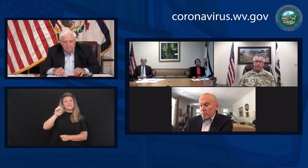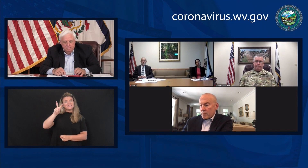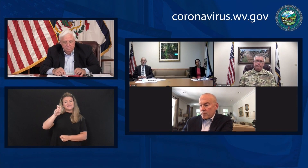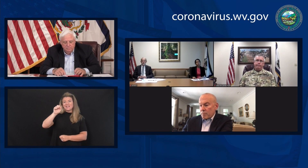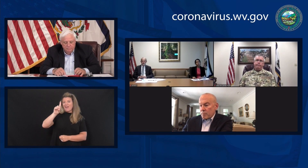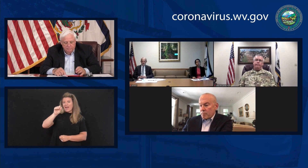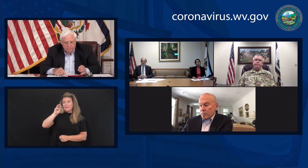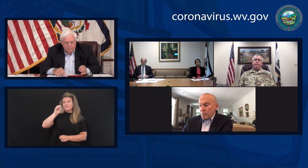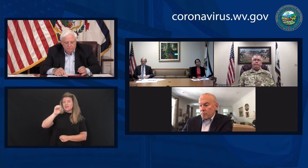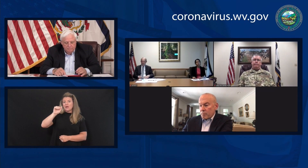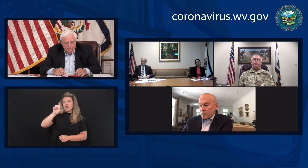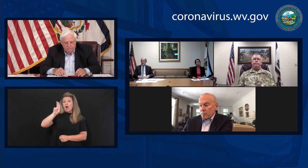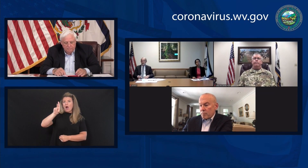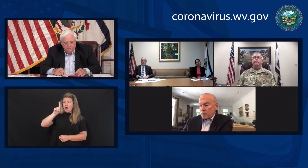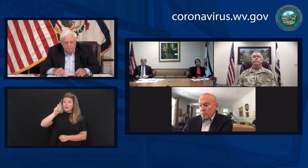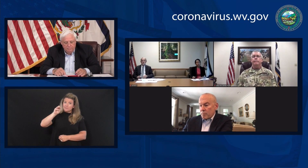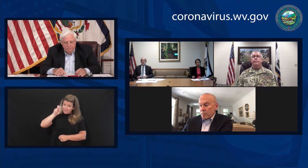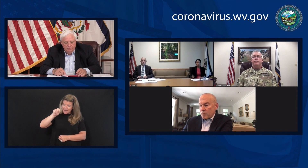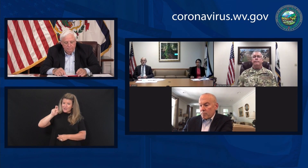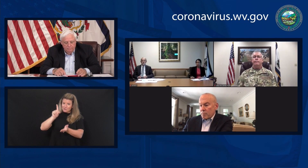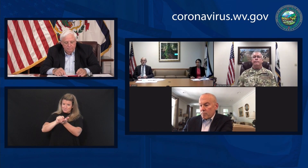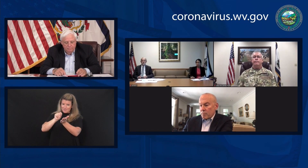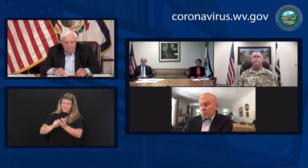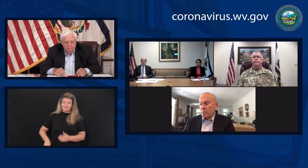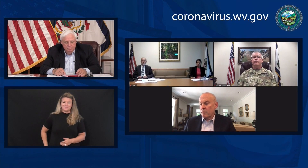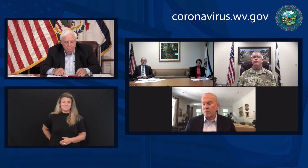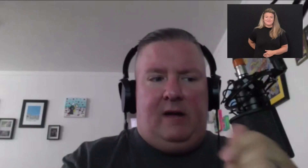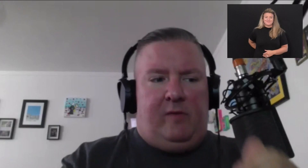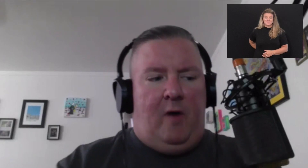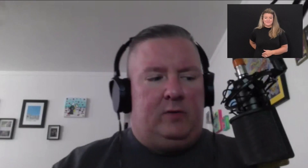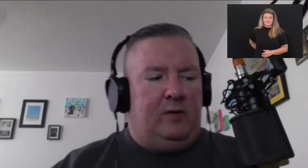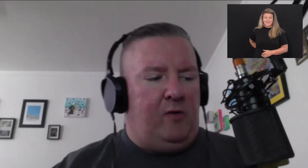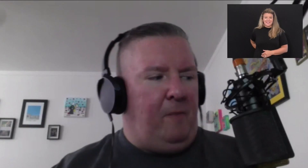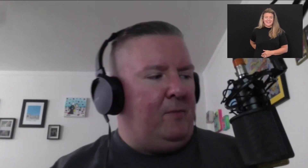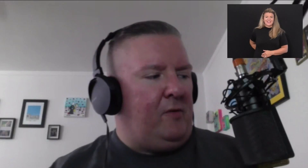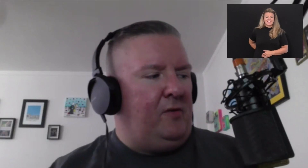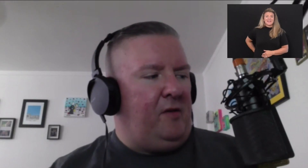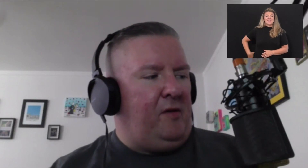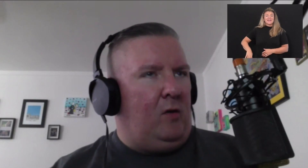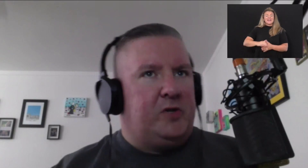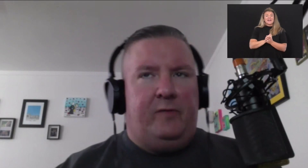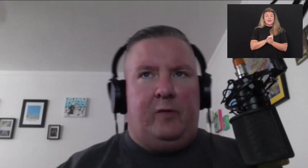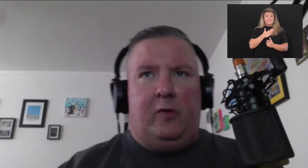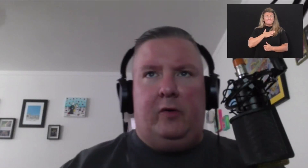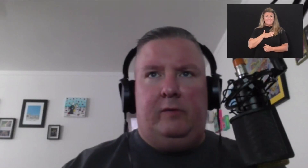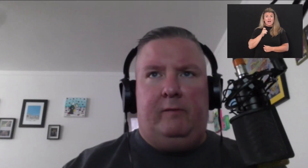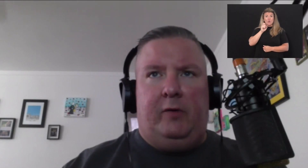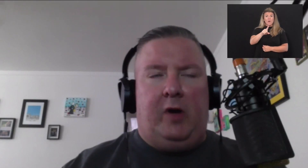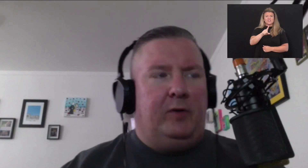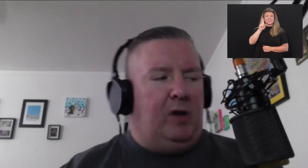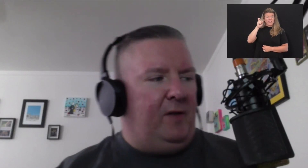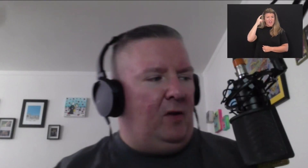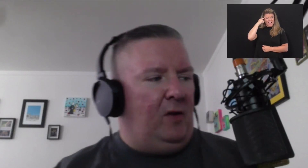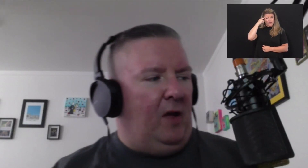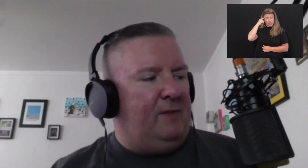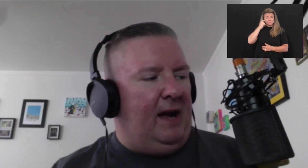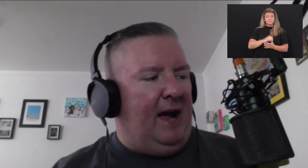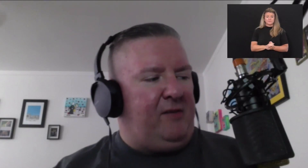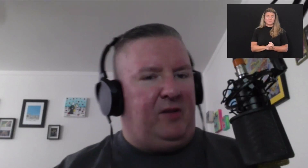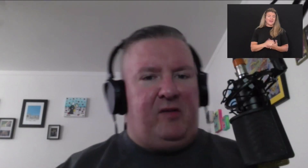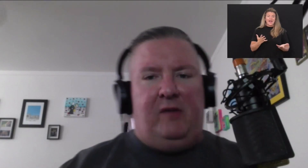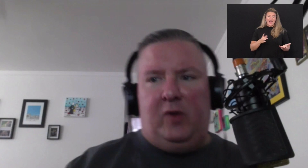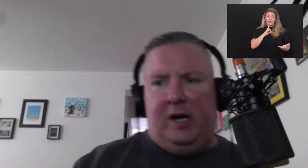well, 5% or more when it's not. And while we don't see those problems now, we want to invest in not